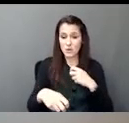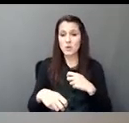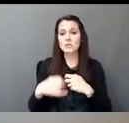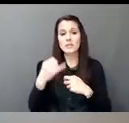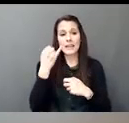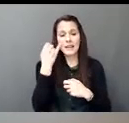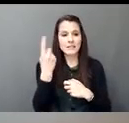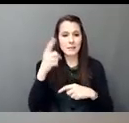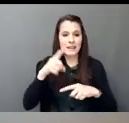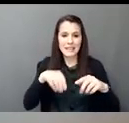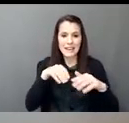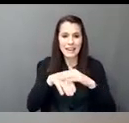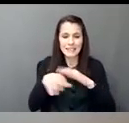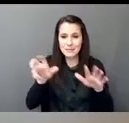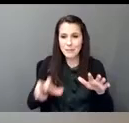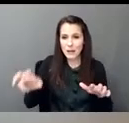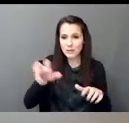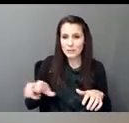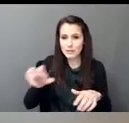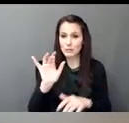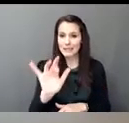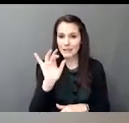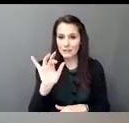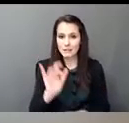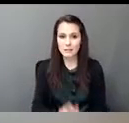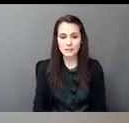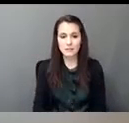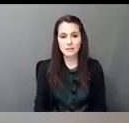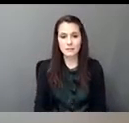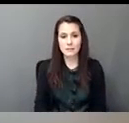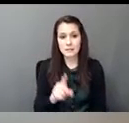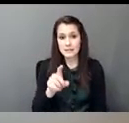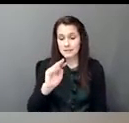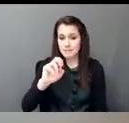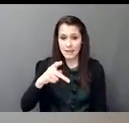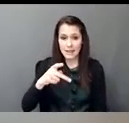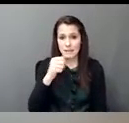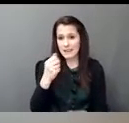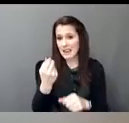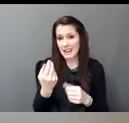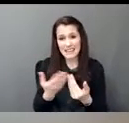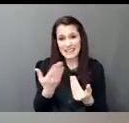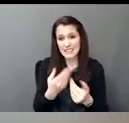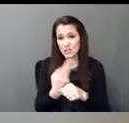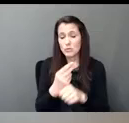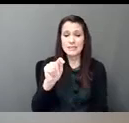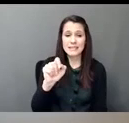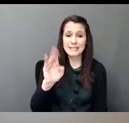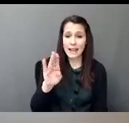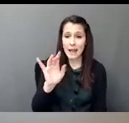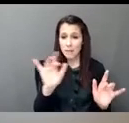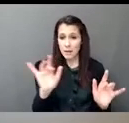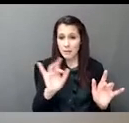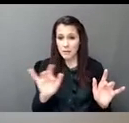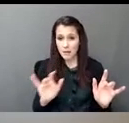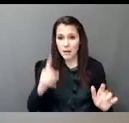access their mouse to directly click on things. This map is not easy to tab between all the different counties.